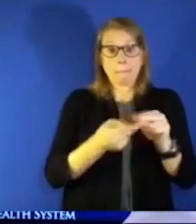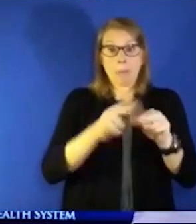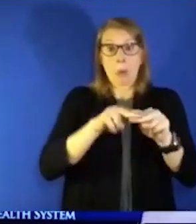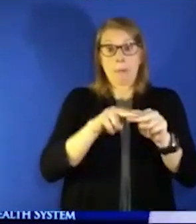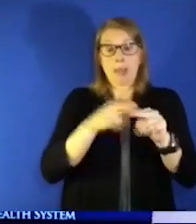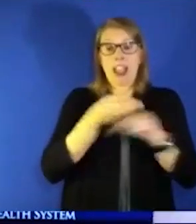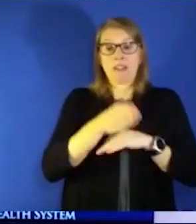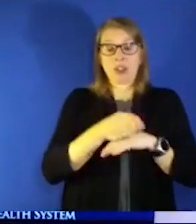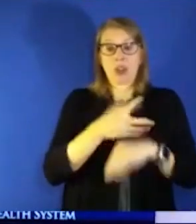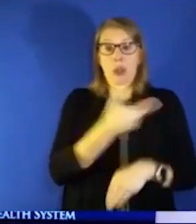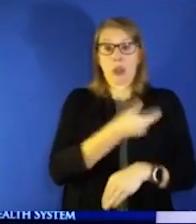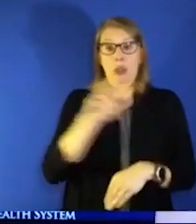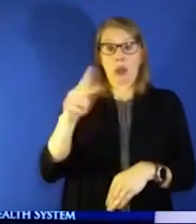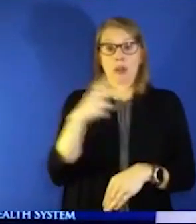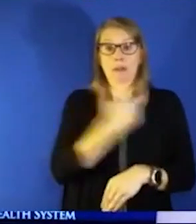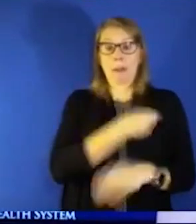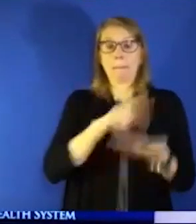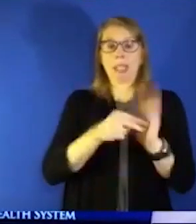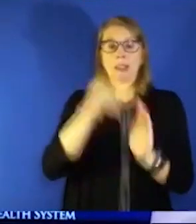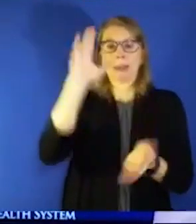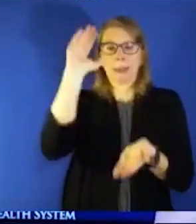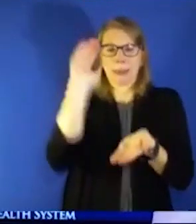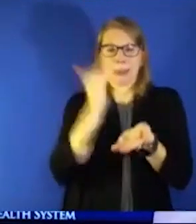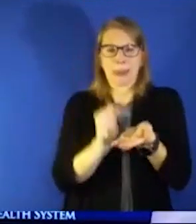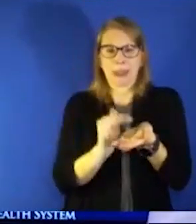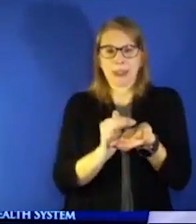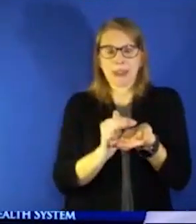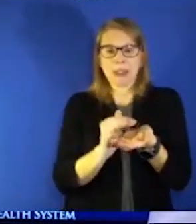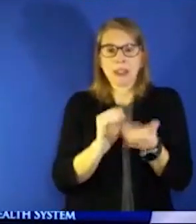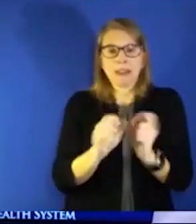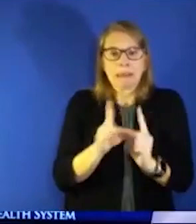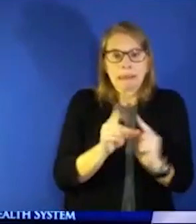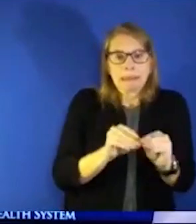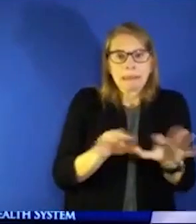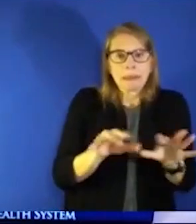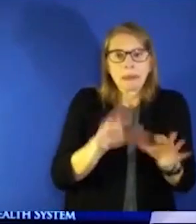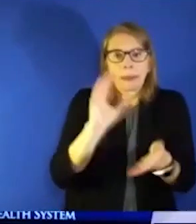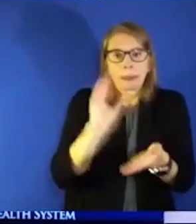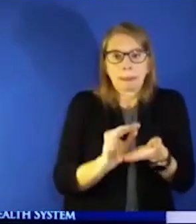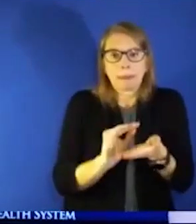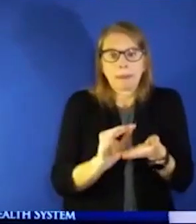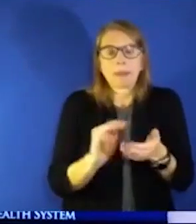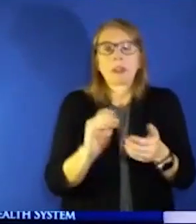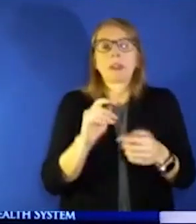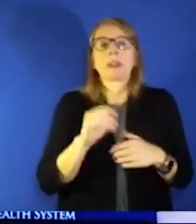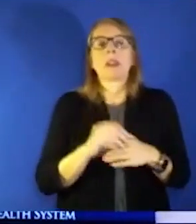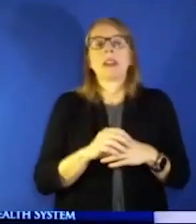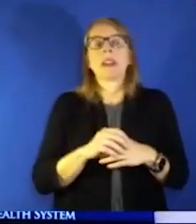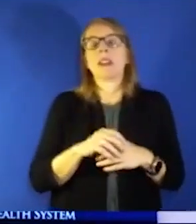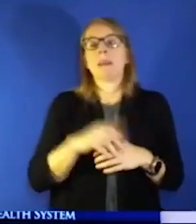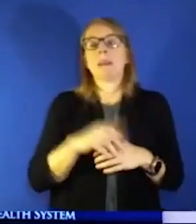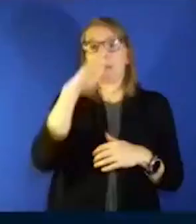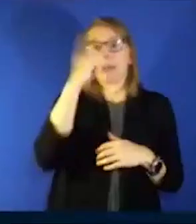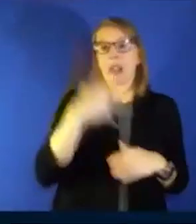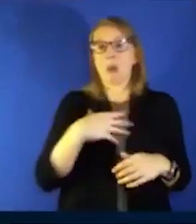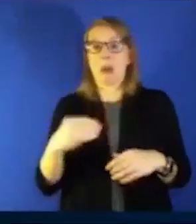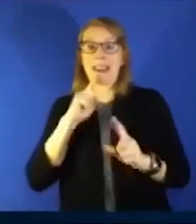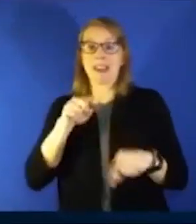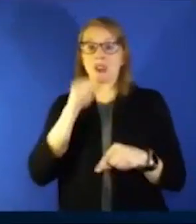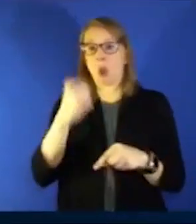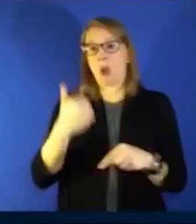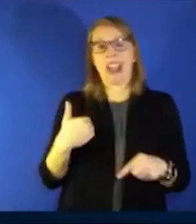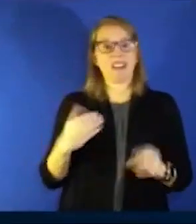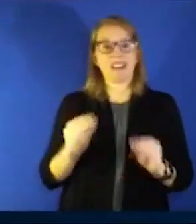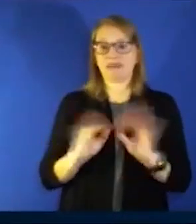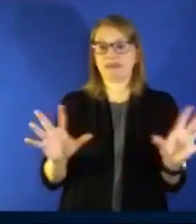help reduce your ability to transmit. So I think it's a very good question. I don't think we have a single black and white answer for that, though. The thing that I brought